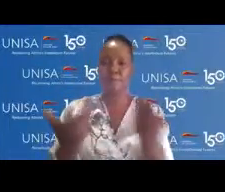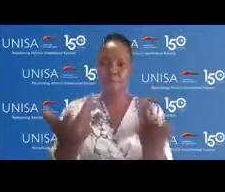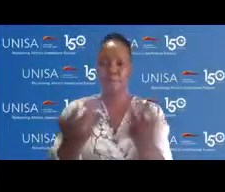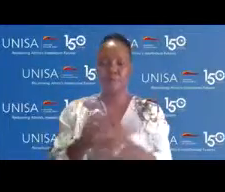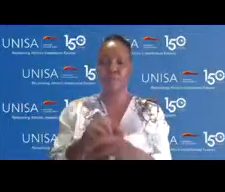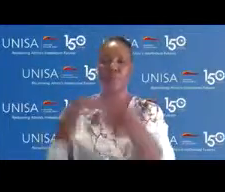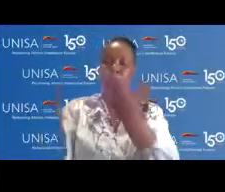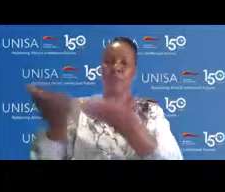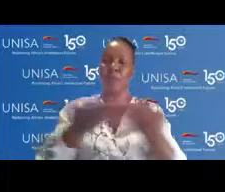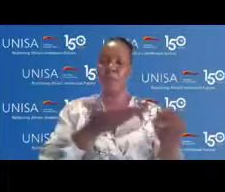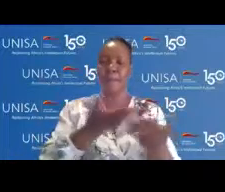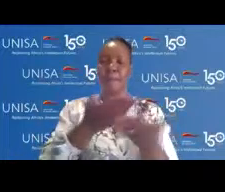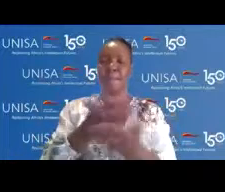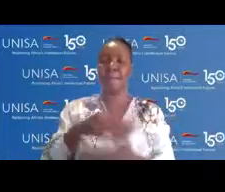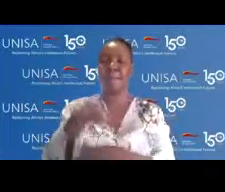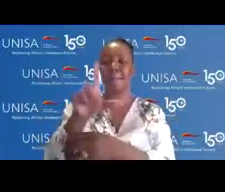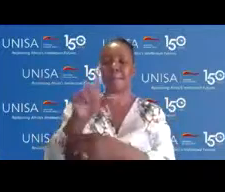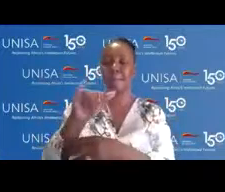you, Lindiwe.